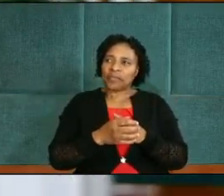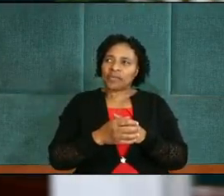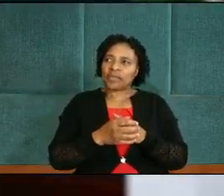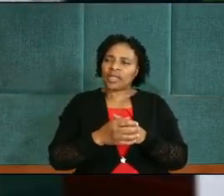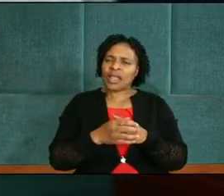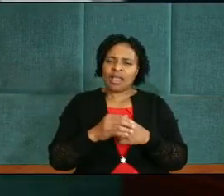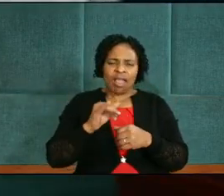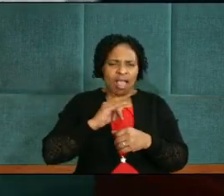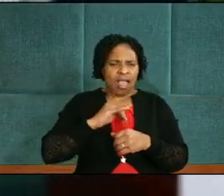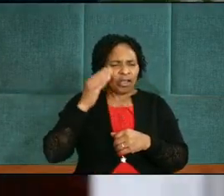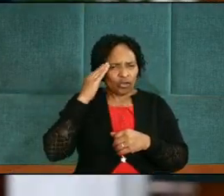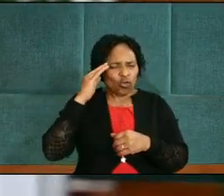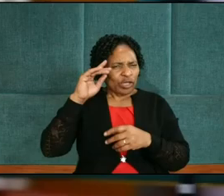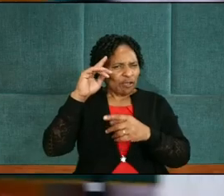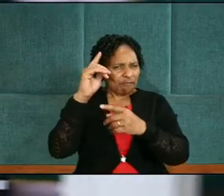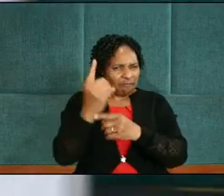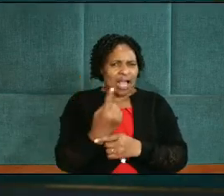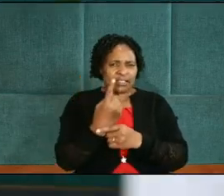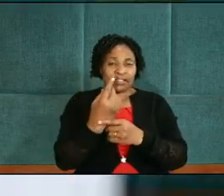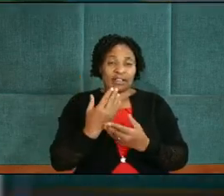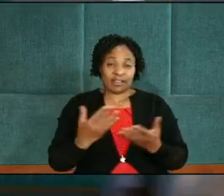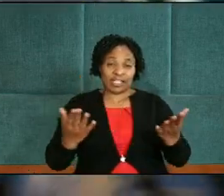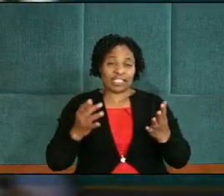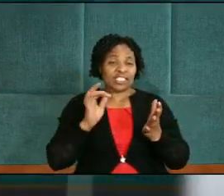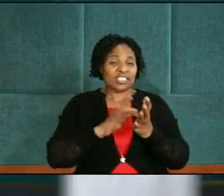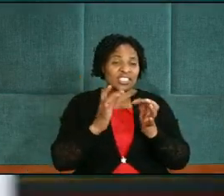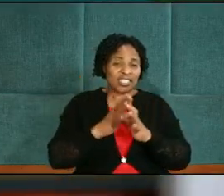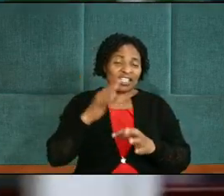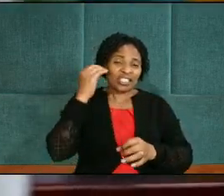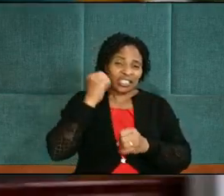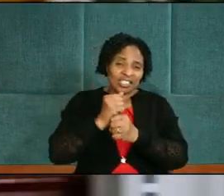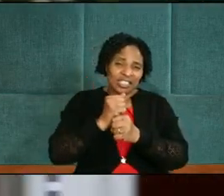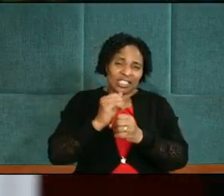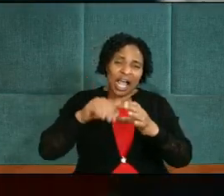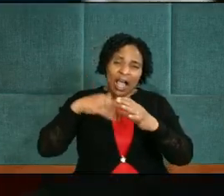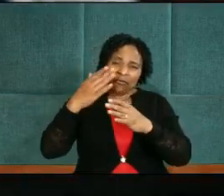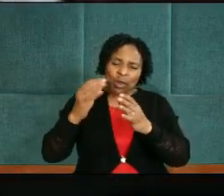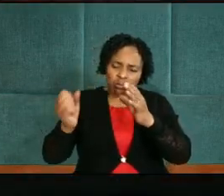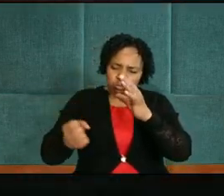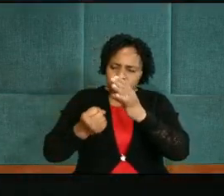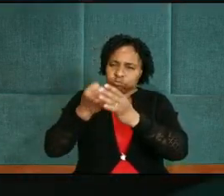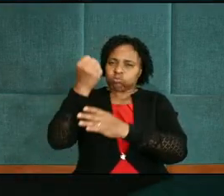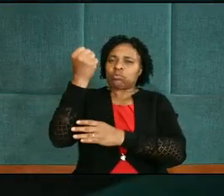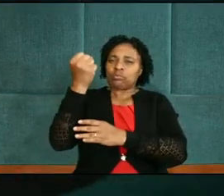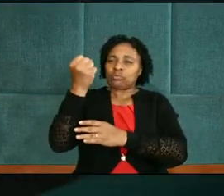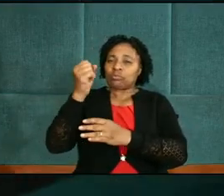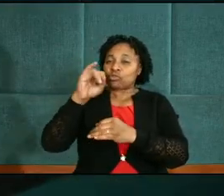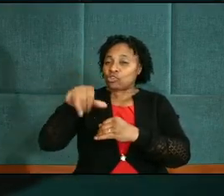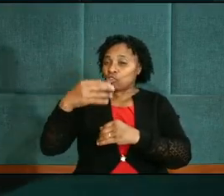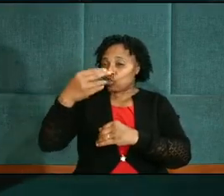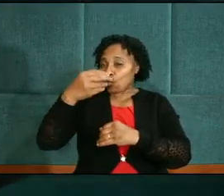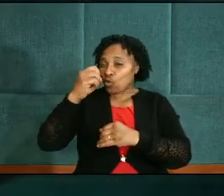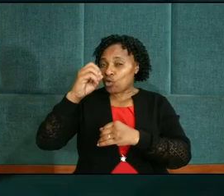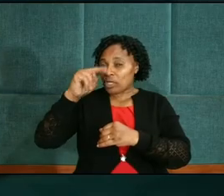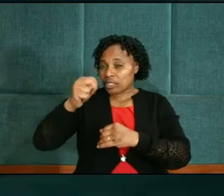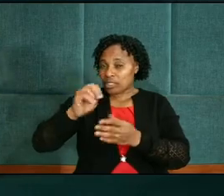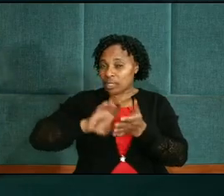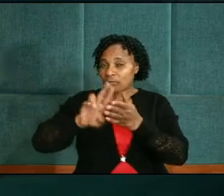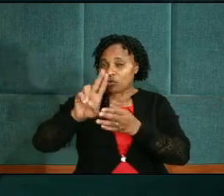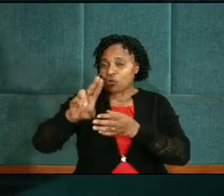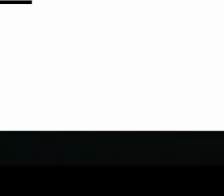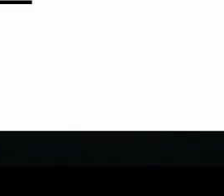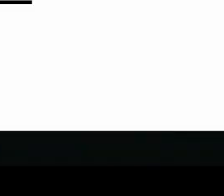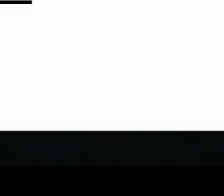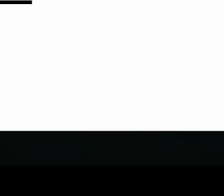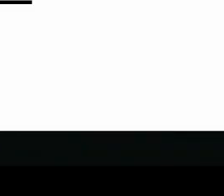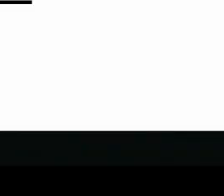And I notice that the first thing Jesus did after his resurrection, John 20 verse 22,